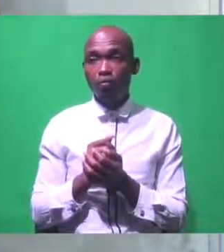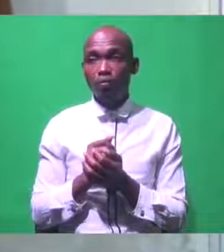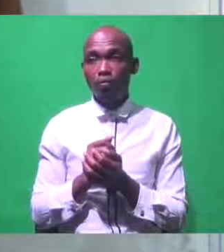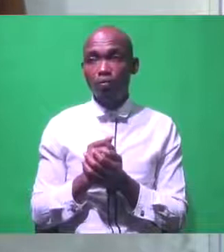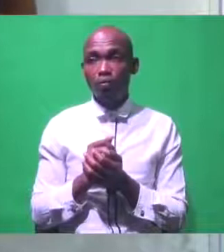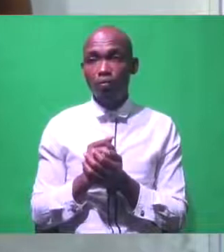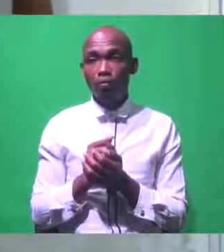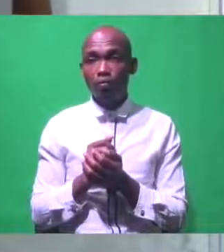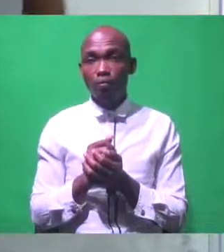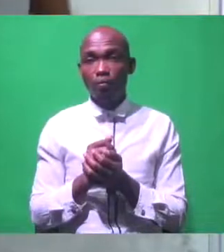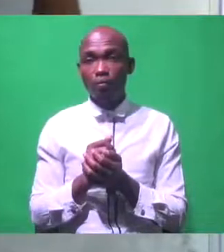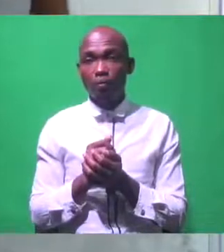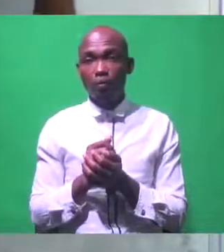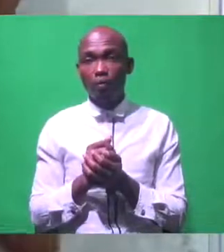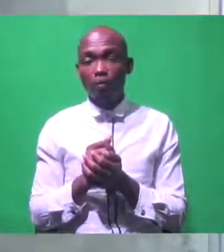Examination-based.